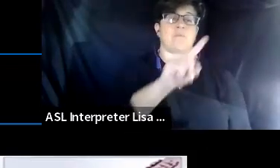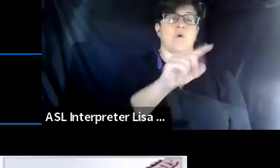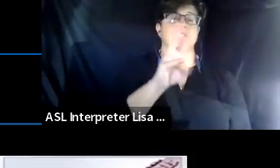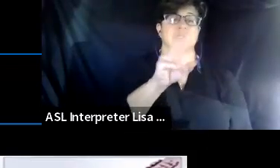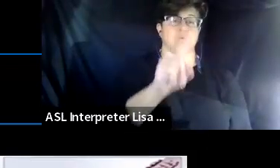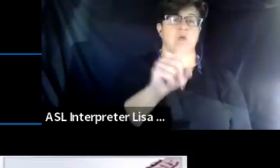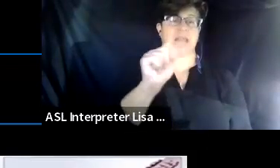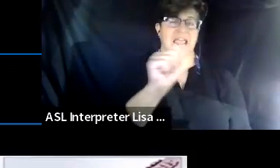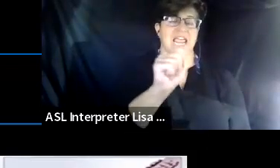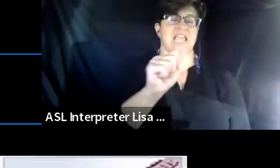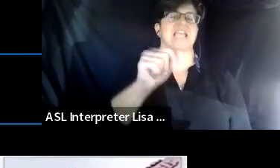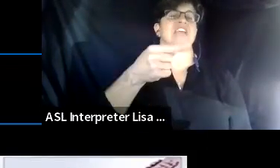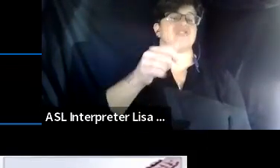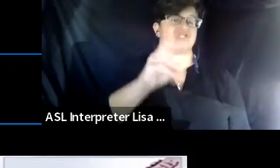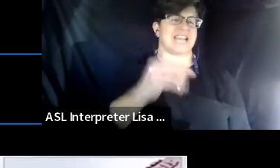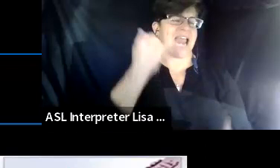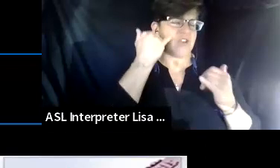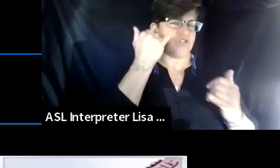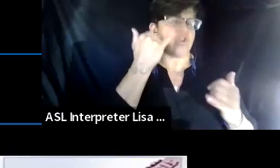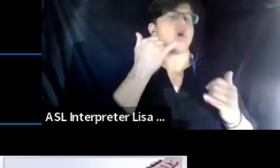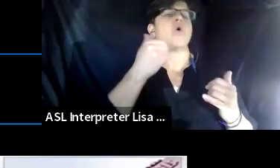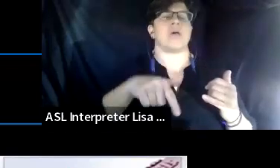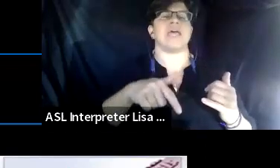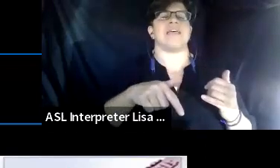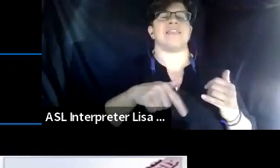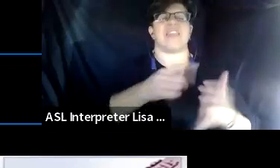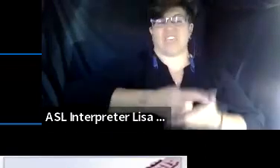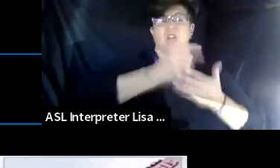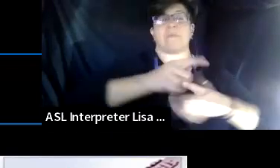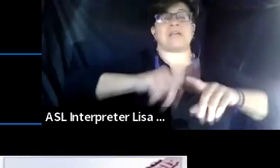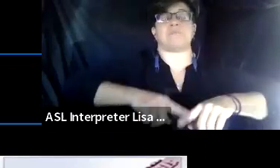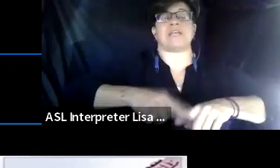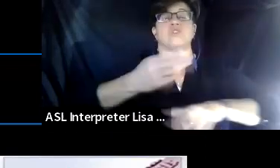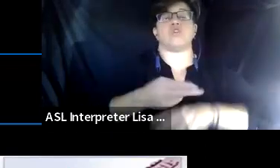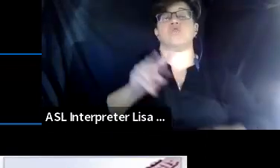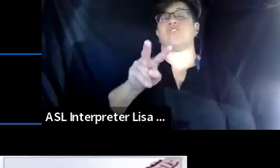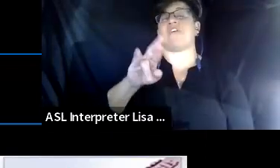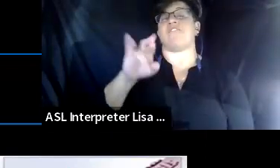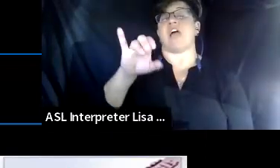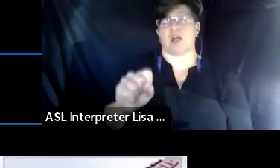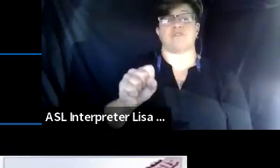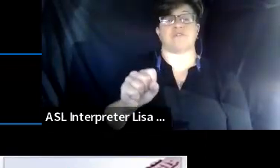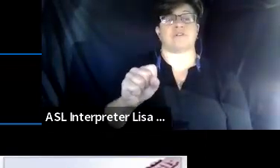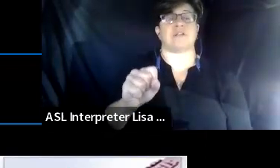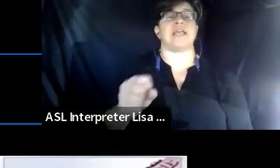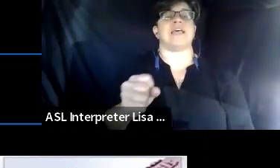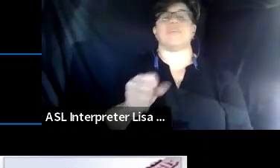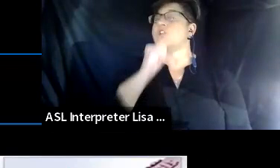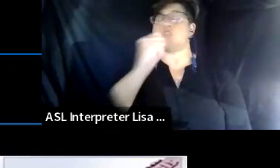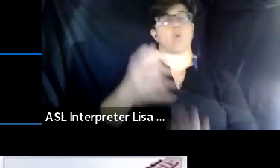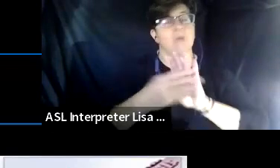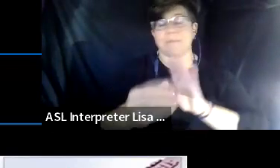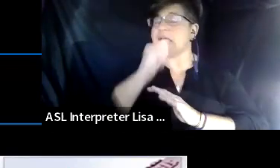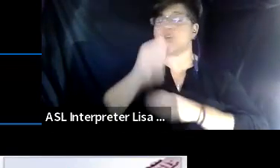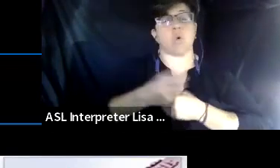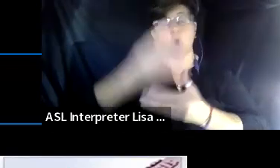gene augmentation therapy today in the clinical arena is based on using viruses that do not replicate and do not cause disease, but they